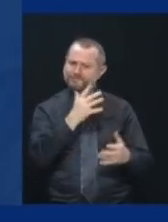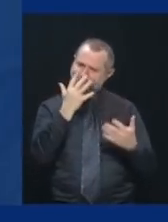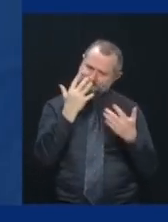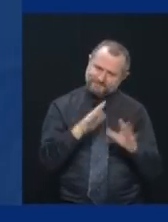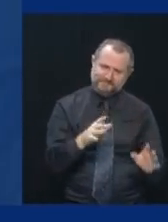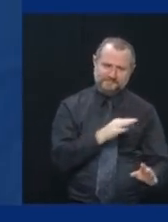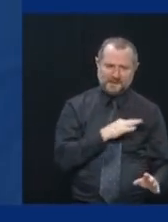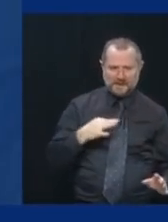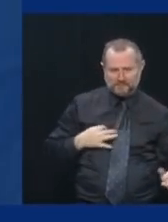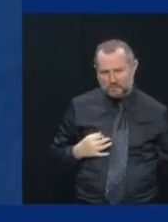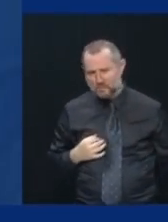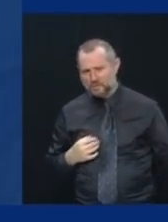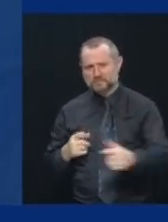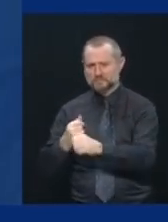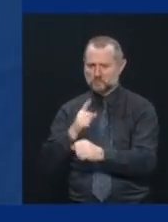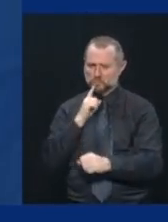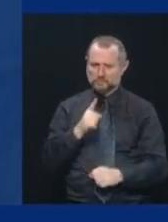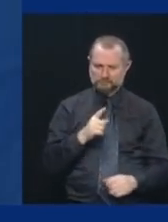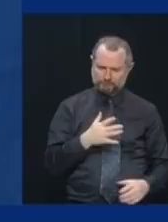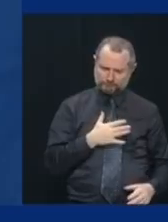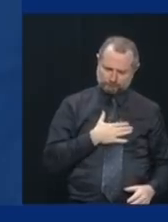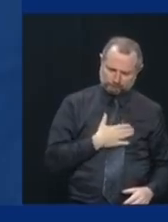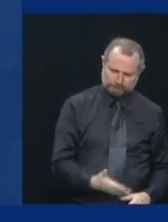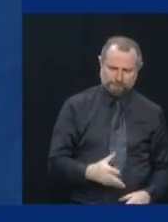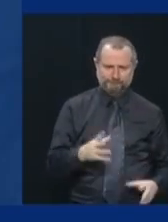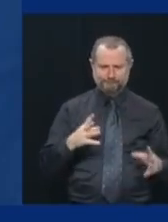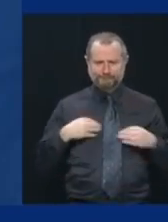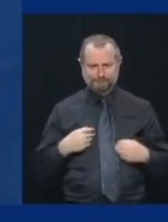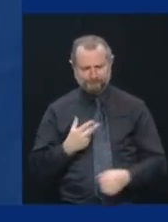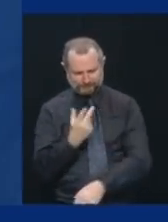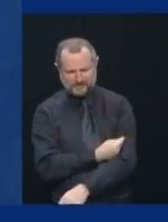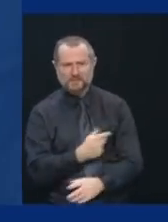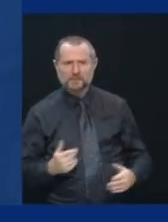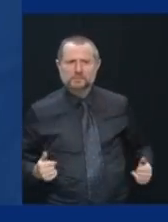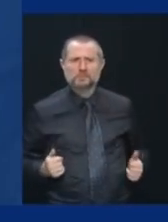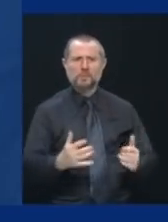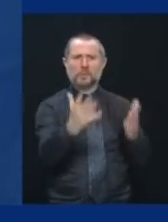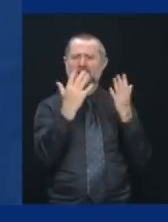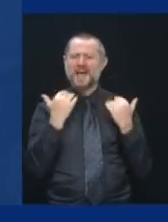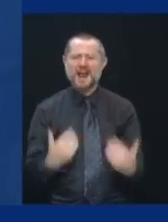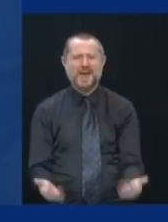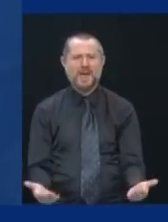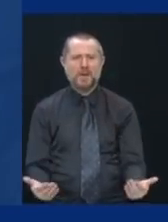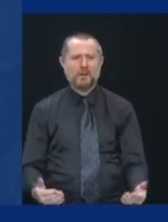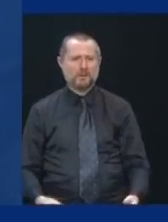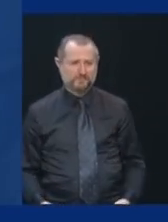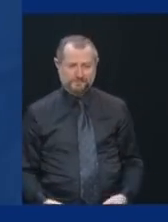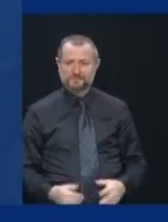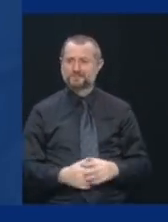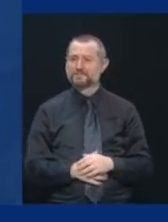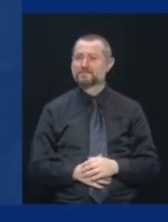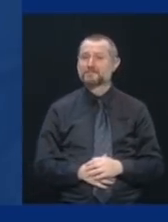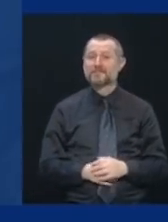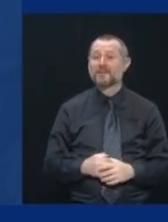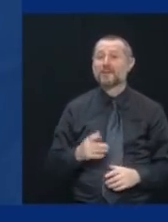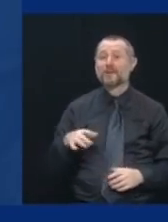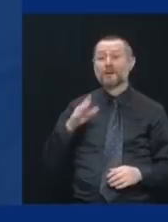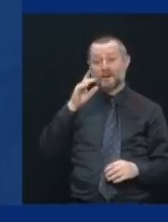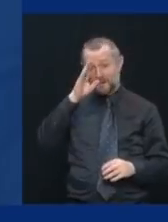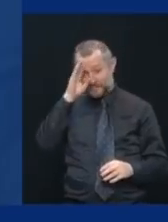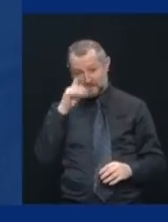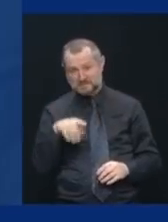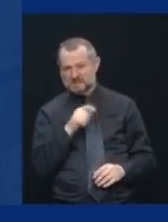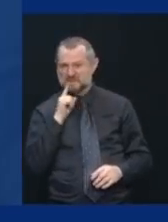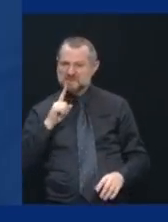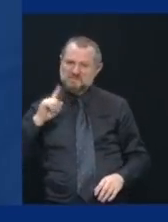person who would take it has taken it. Hospitals can't say to a nurse, you